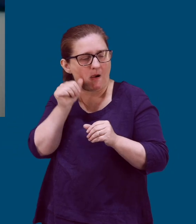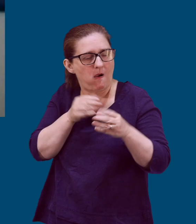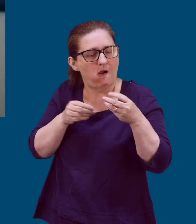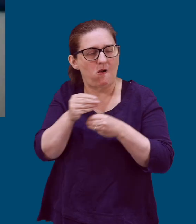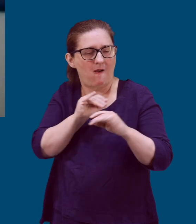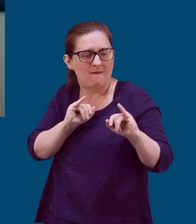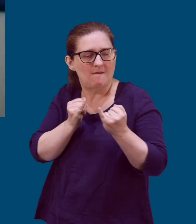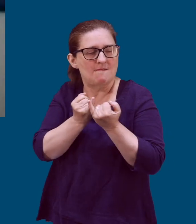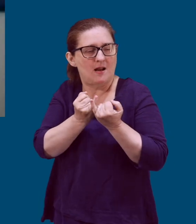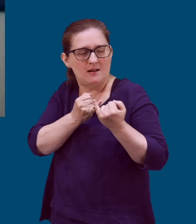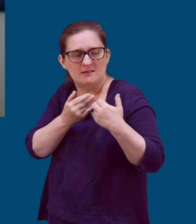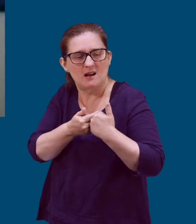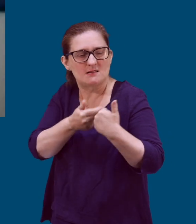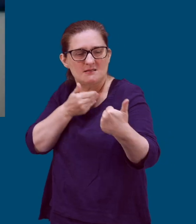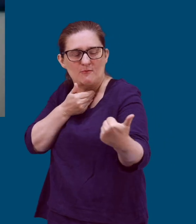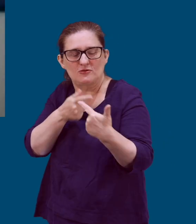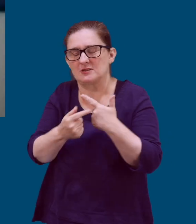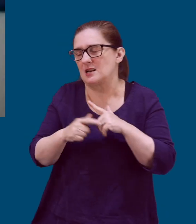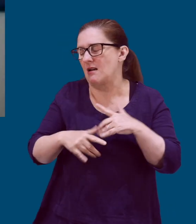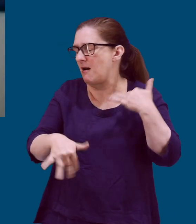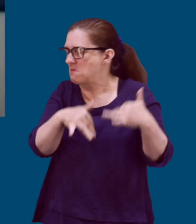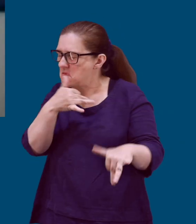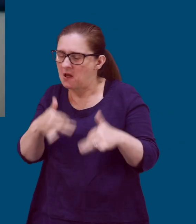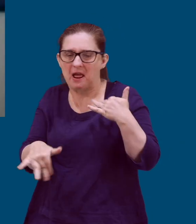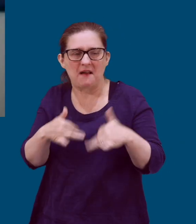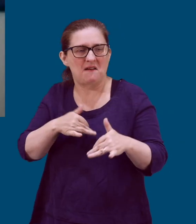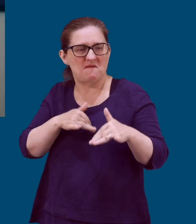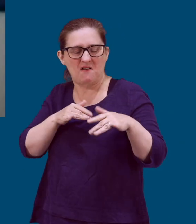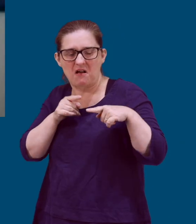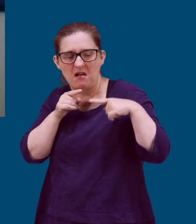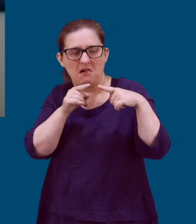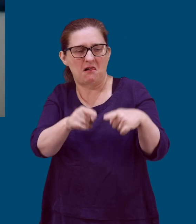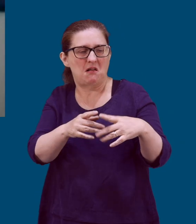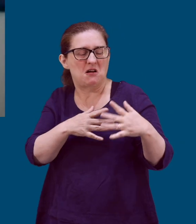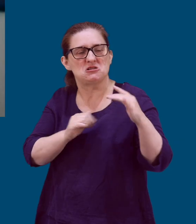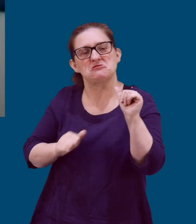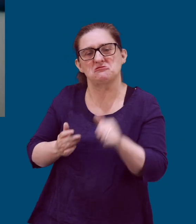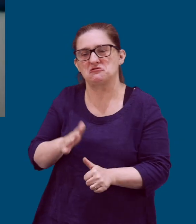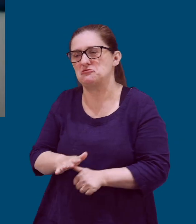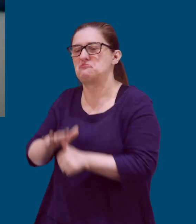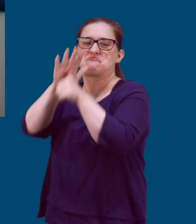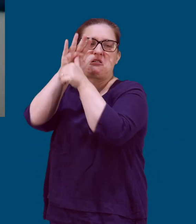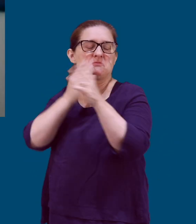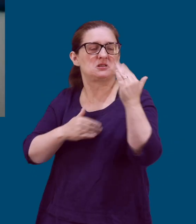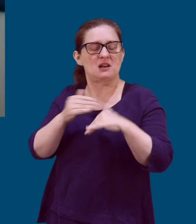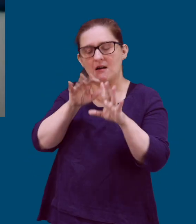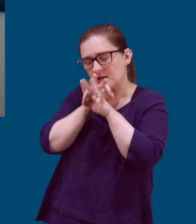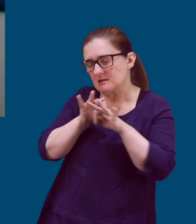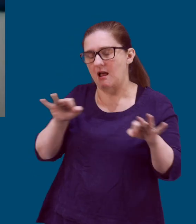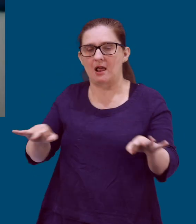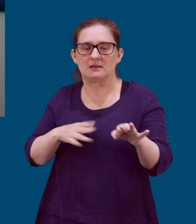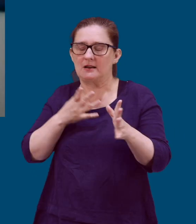violence, our separatists, our screeching pain, our school children, supremacy, our silence,